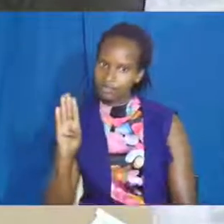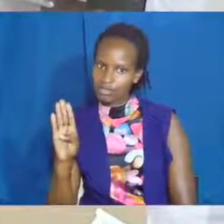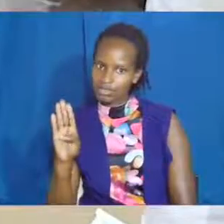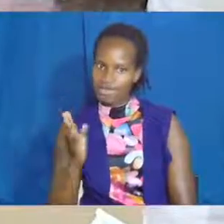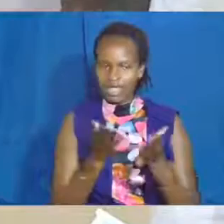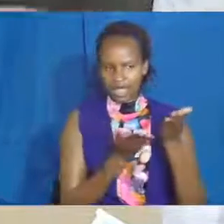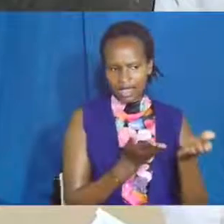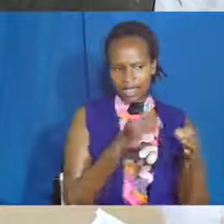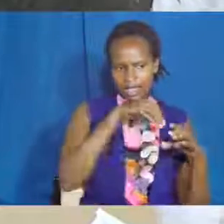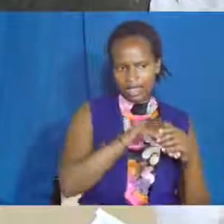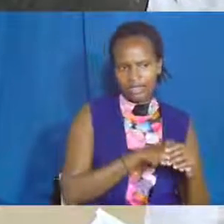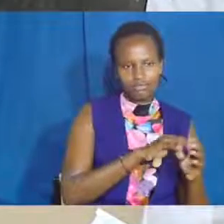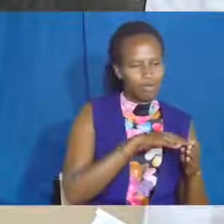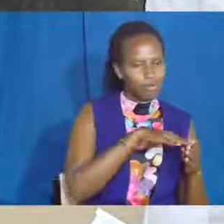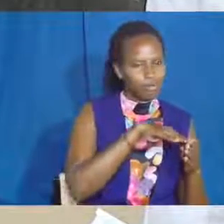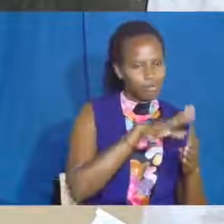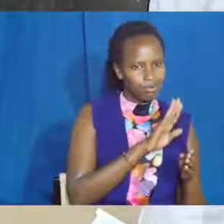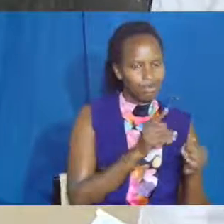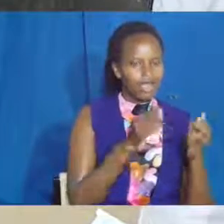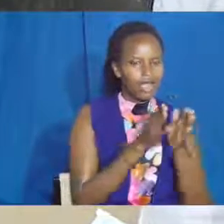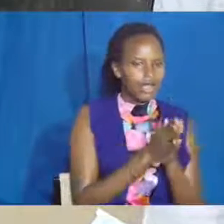more solutes. And here there is less water.